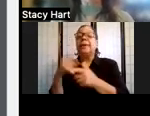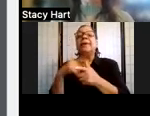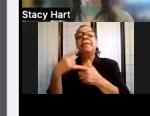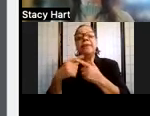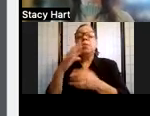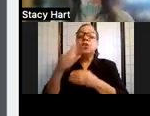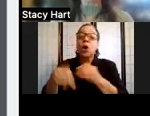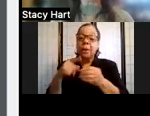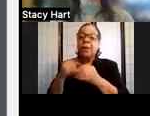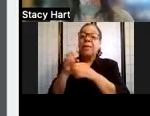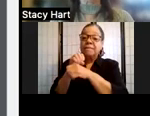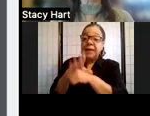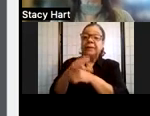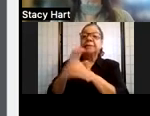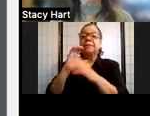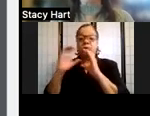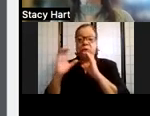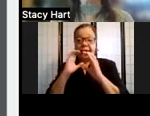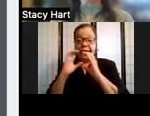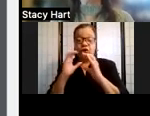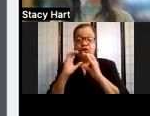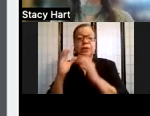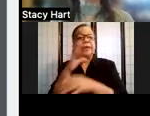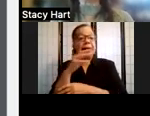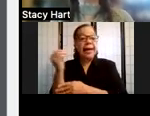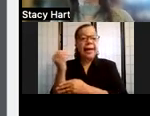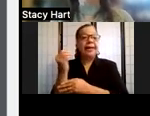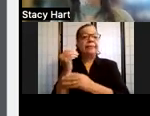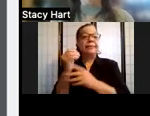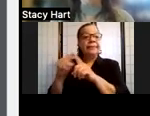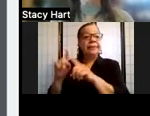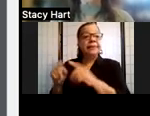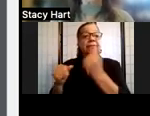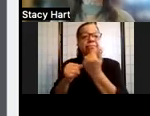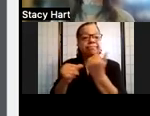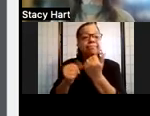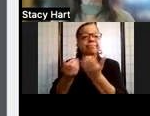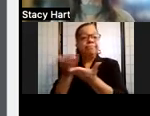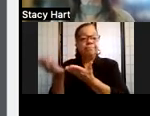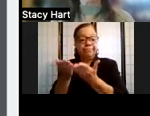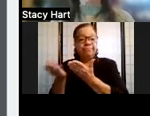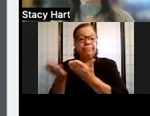effective communication and auxiliary aids and services, followed by